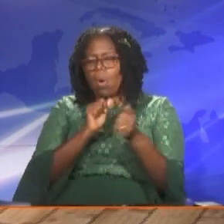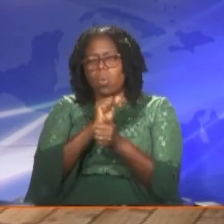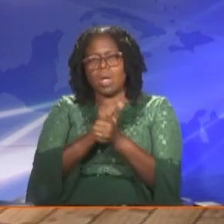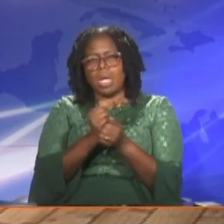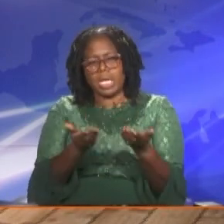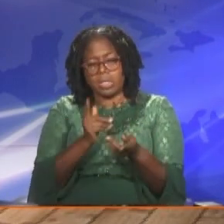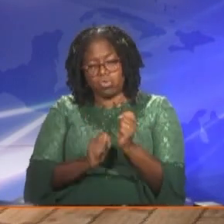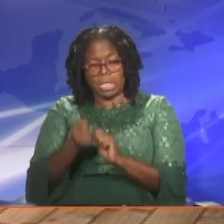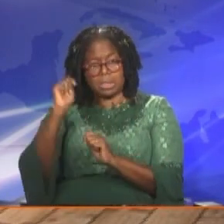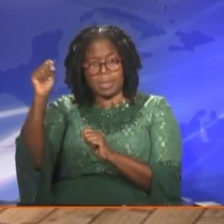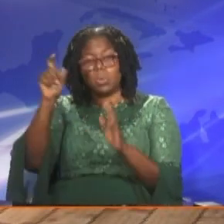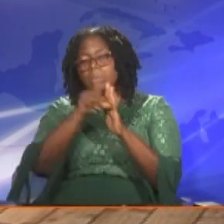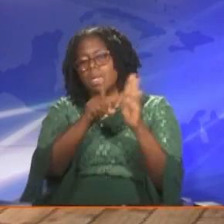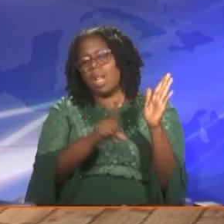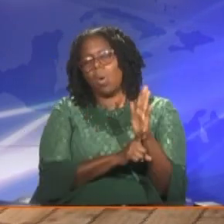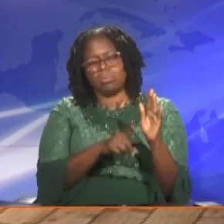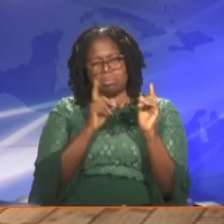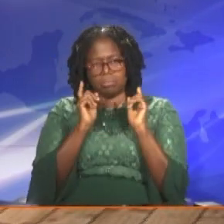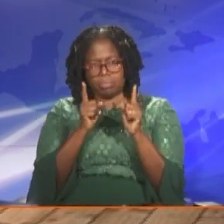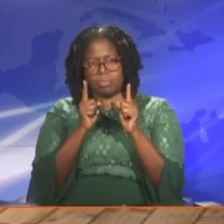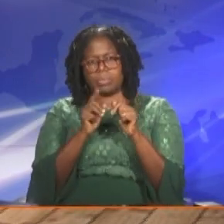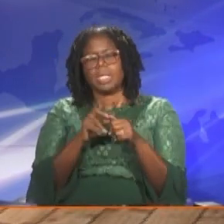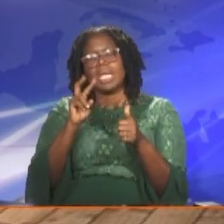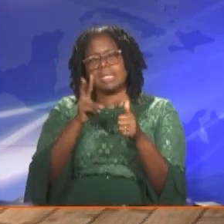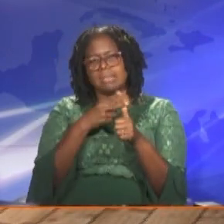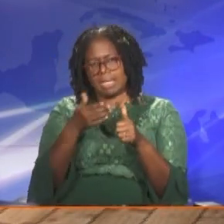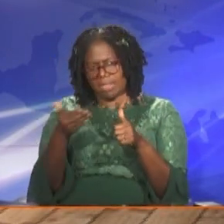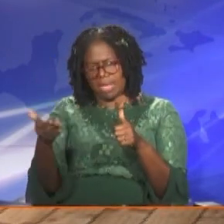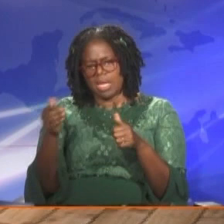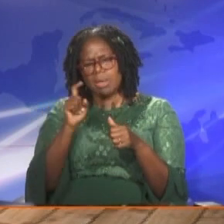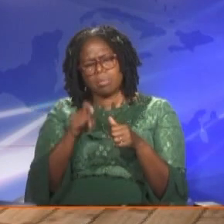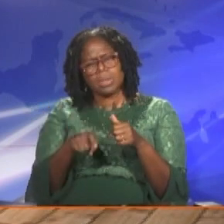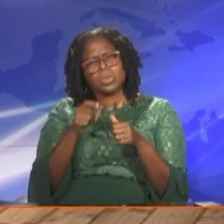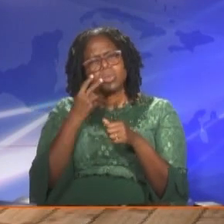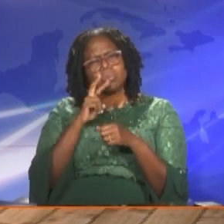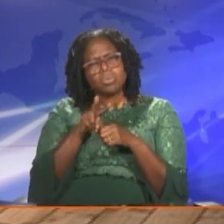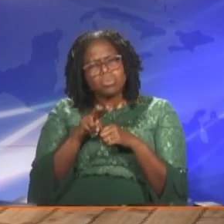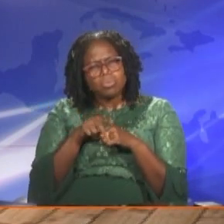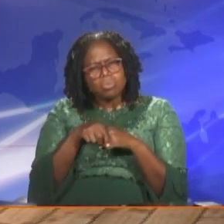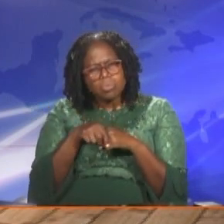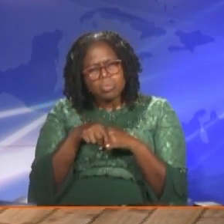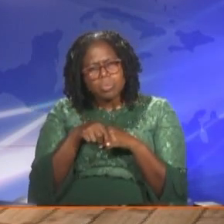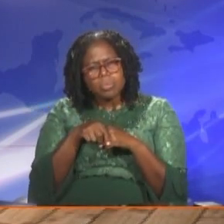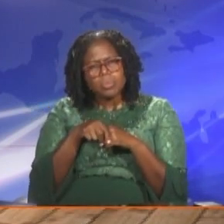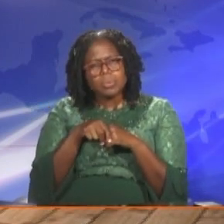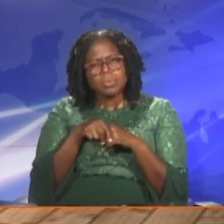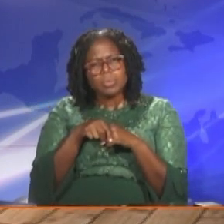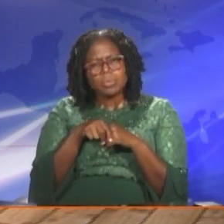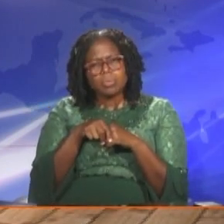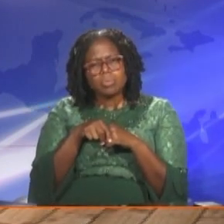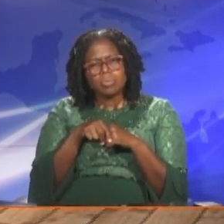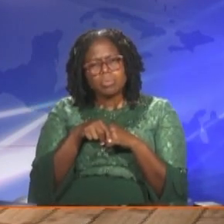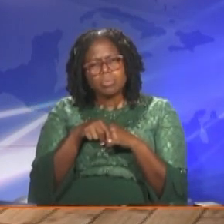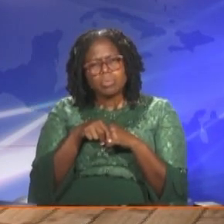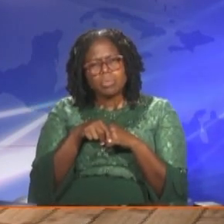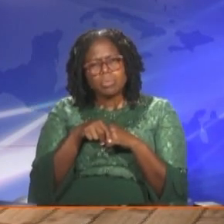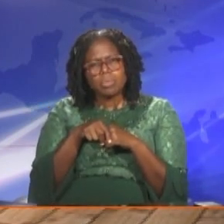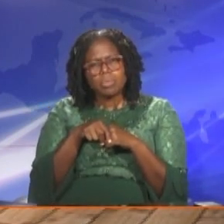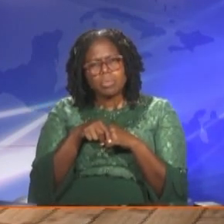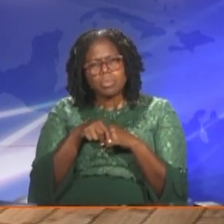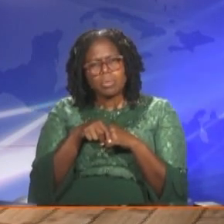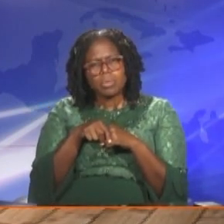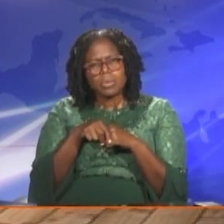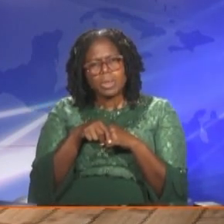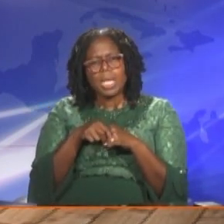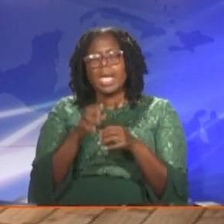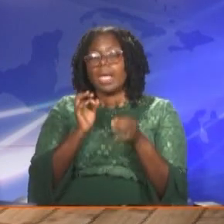child under the age of 16 years? The second indicator a labor inspector would look for when they're investigating is the child working